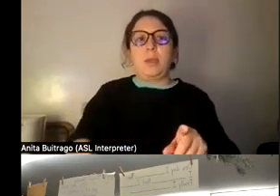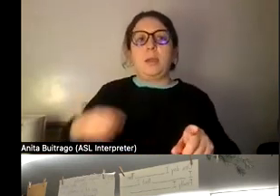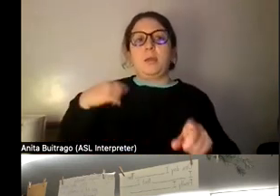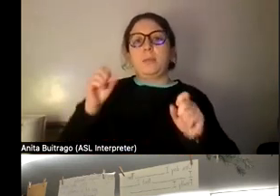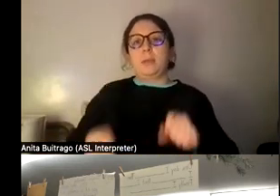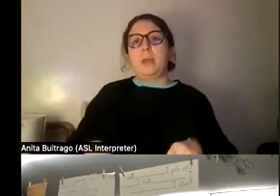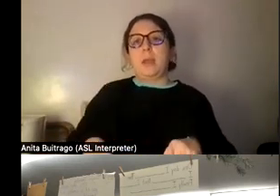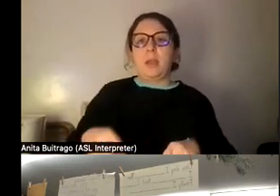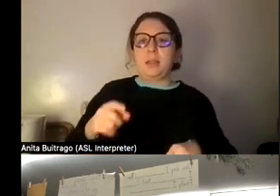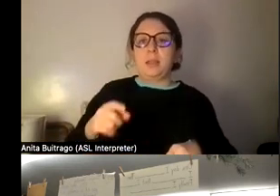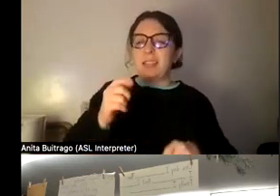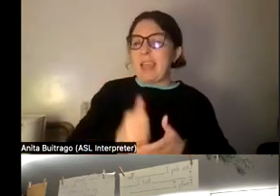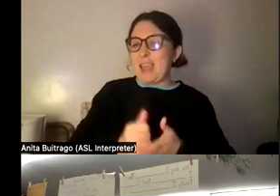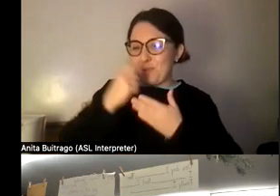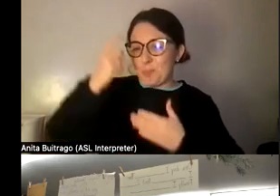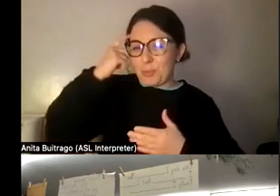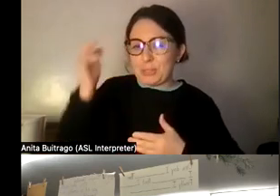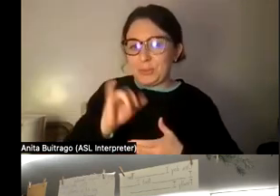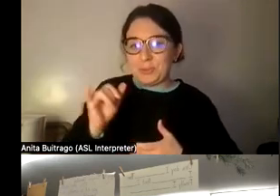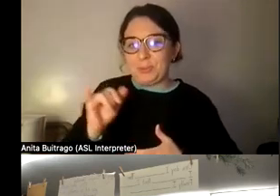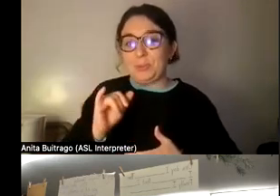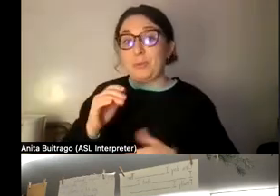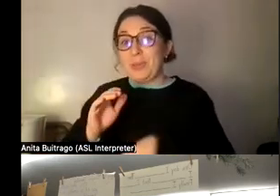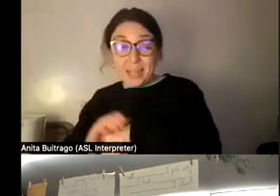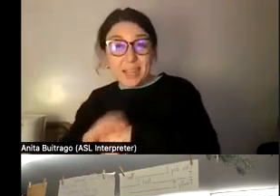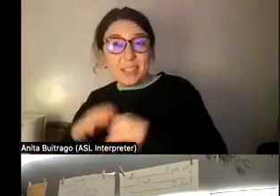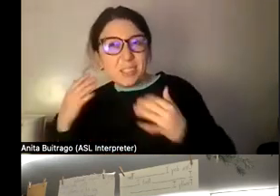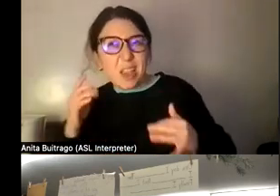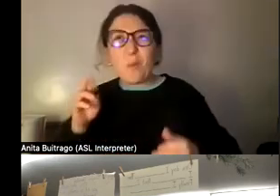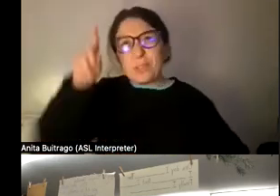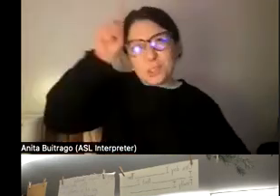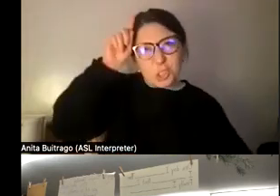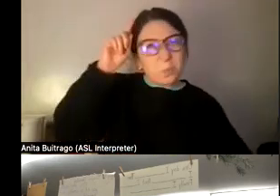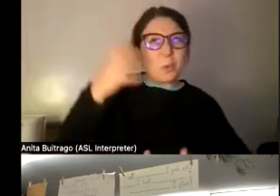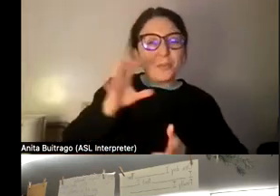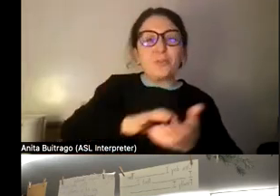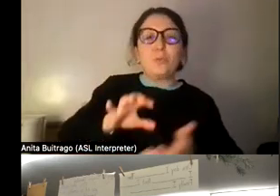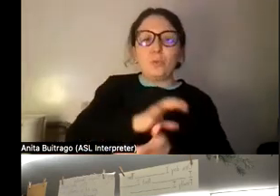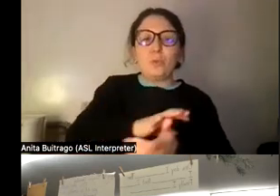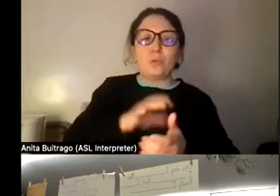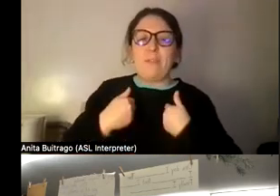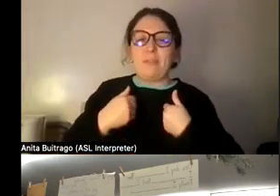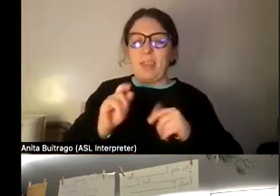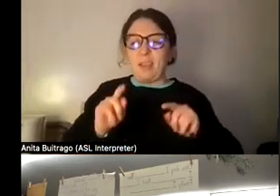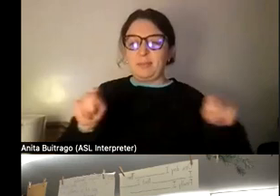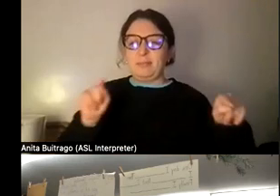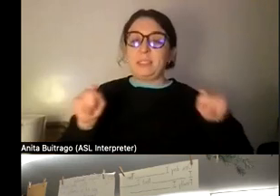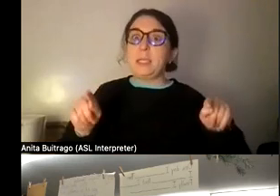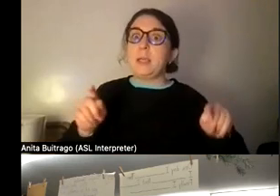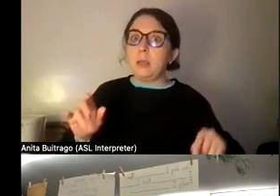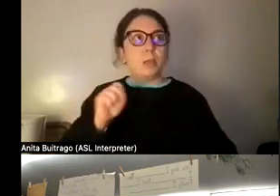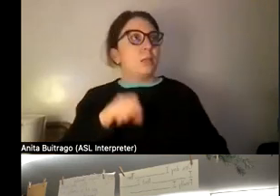hook their brain on, is this, do I need the English sound? Do I need the German sound? We'll talk more about it. And it's really important that they do that